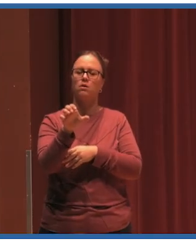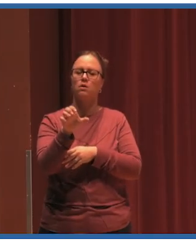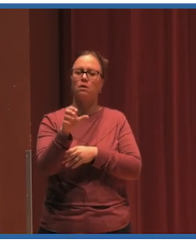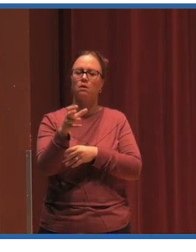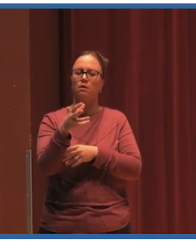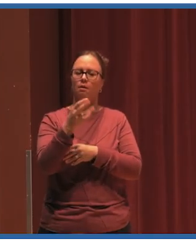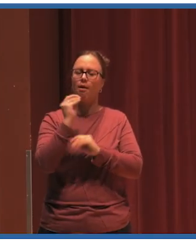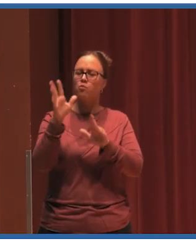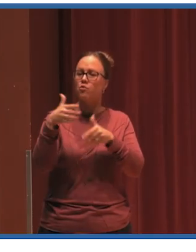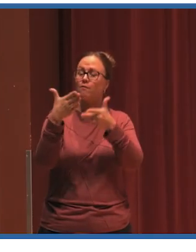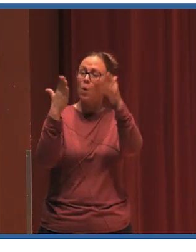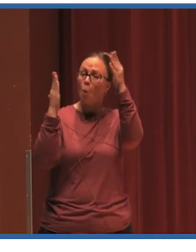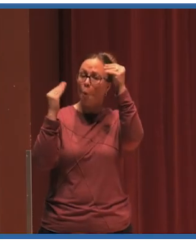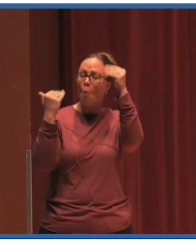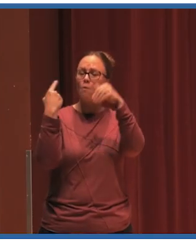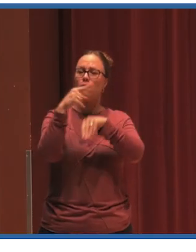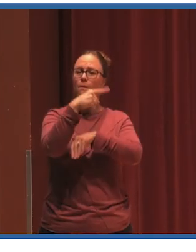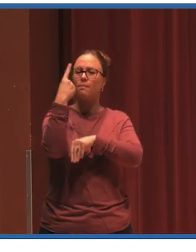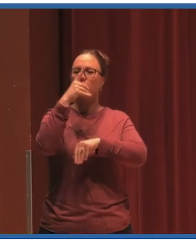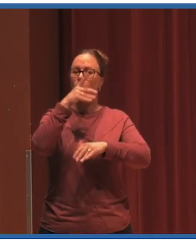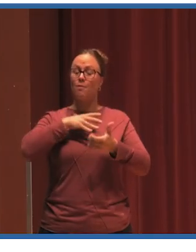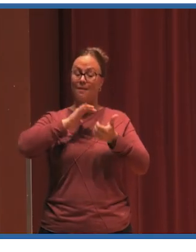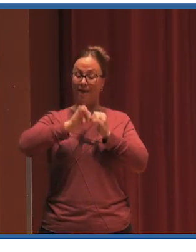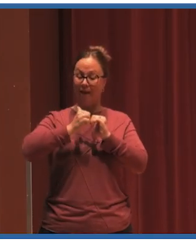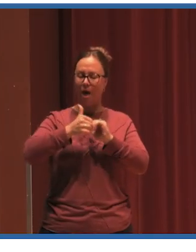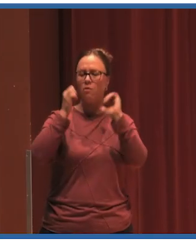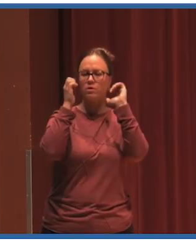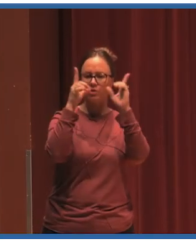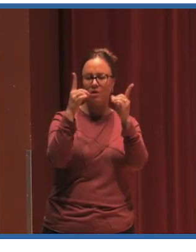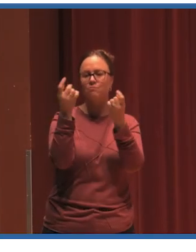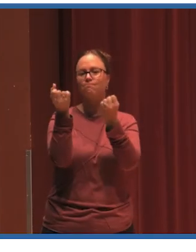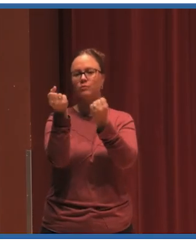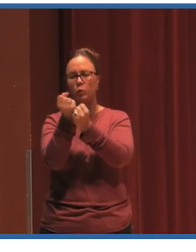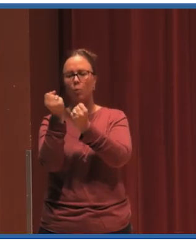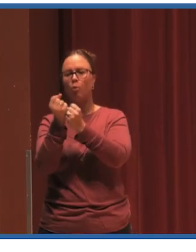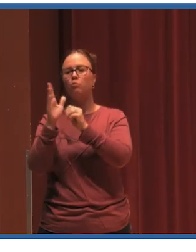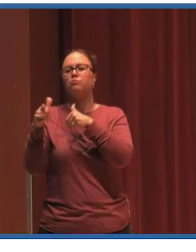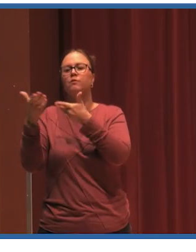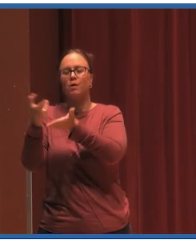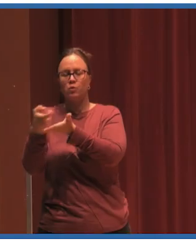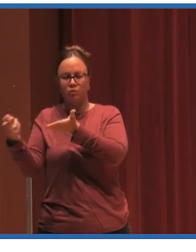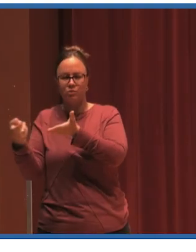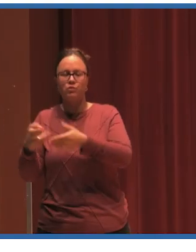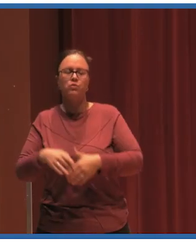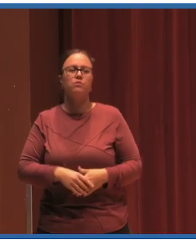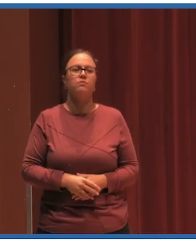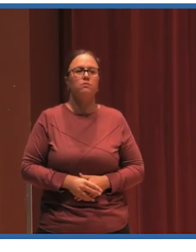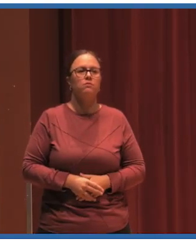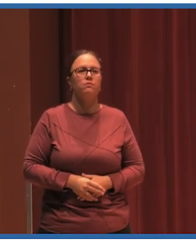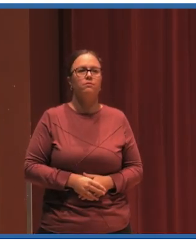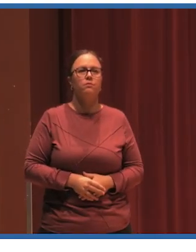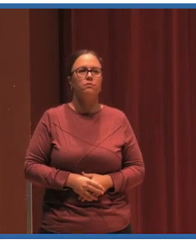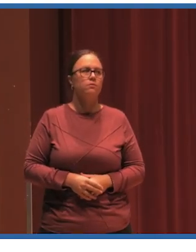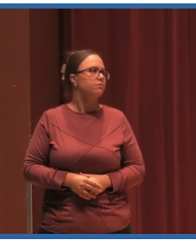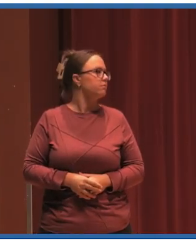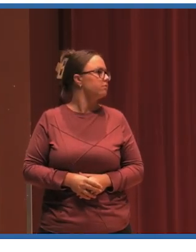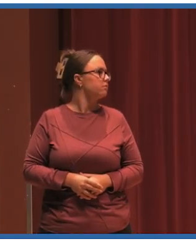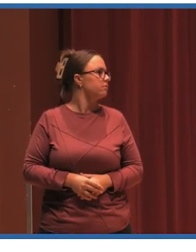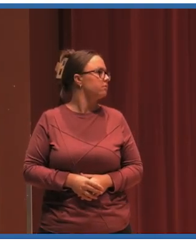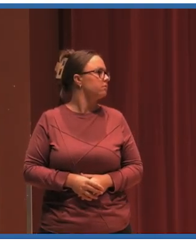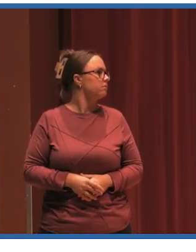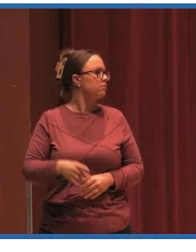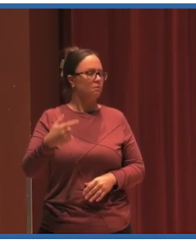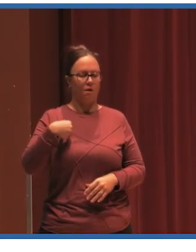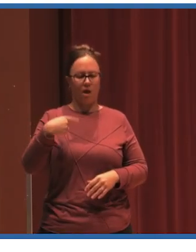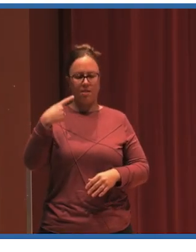and provide hope to Black women through education, support, and resources. So I just think knowing your mission